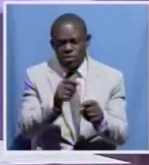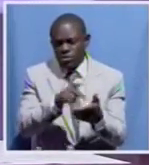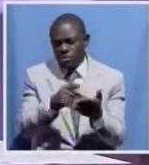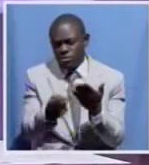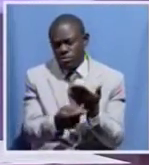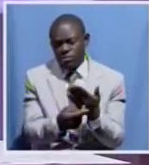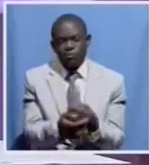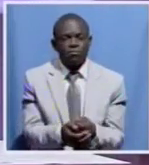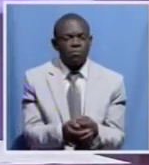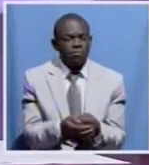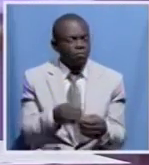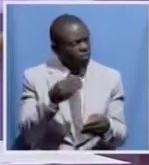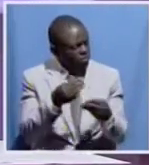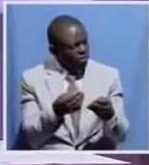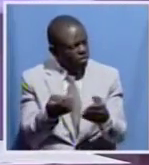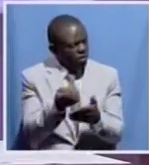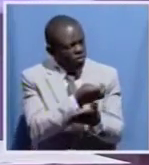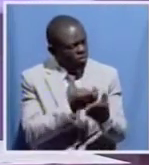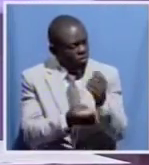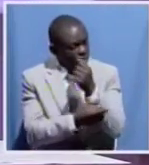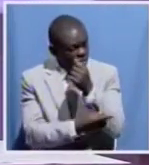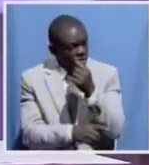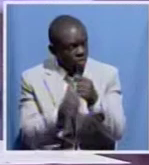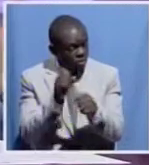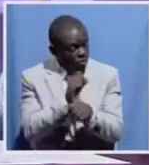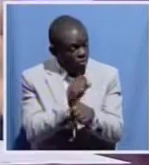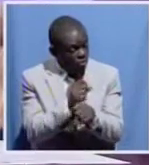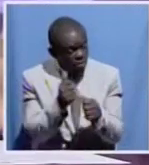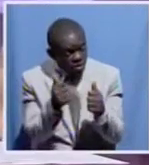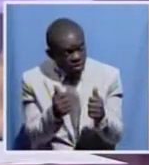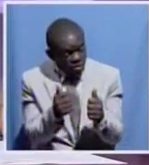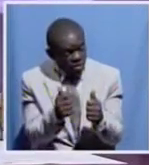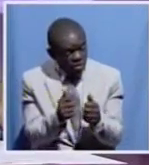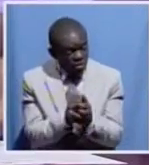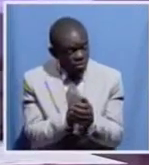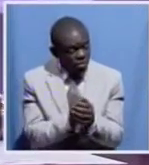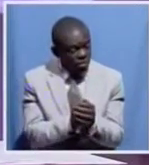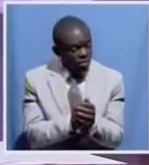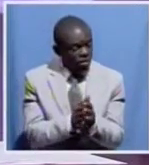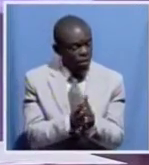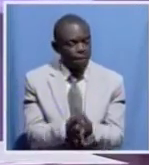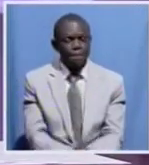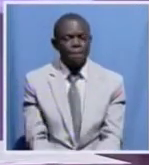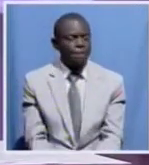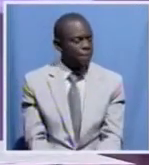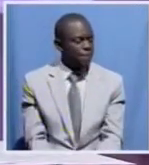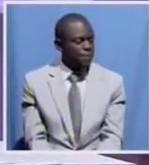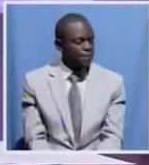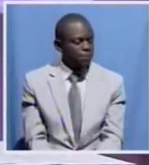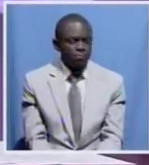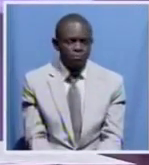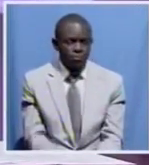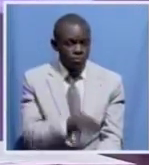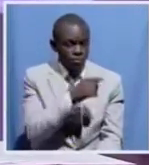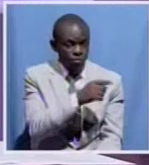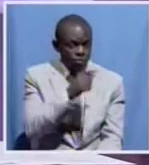is working now? Looking at what you're doing, I know Zambia has had a shift from political to economic diplomacy. In your assessment, would you